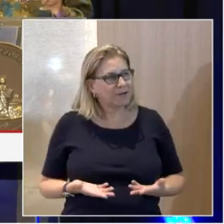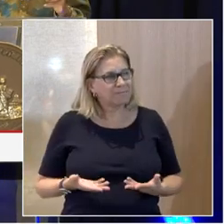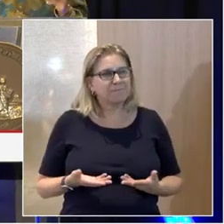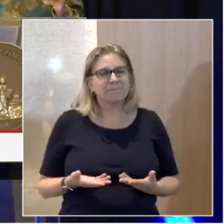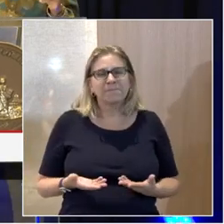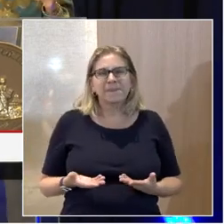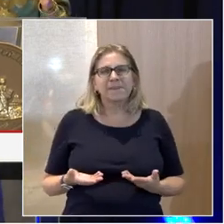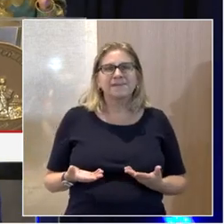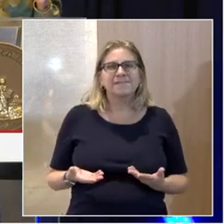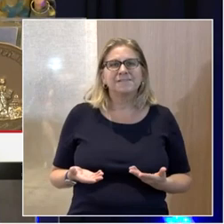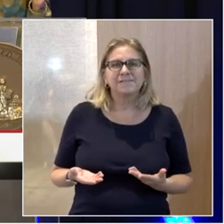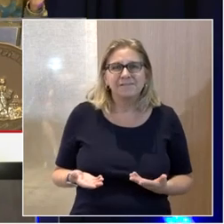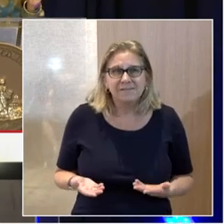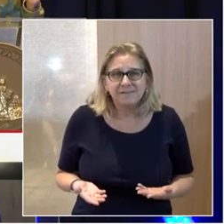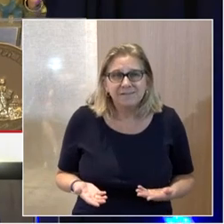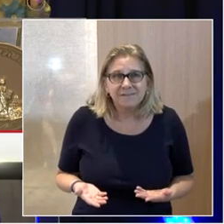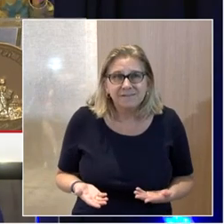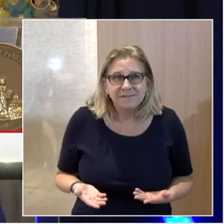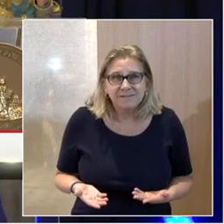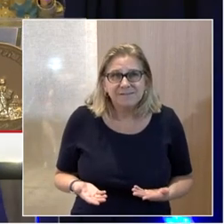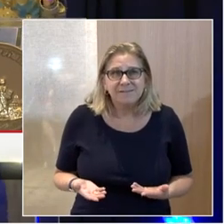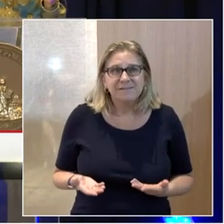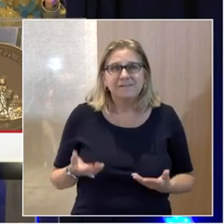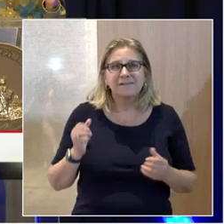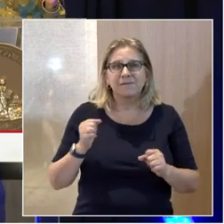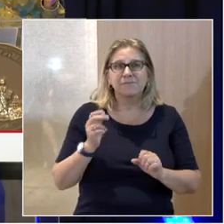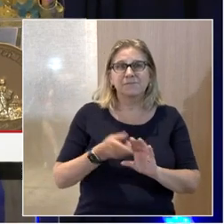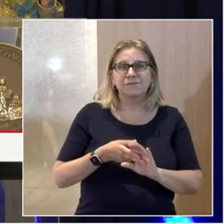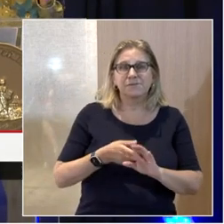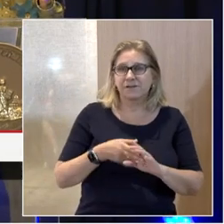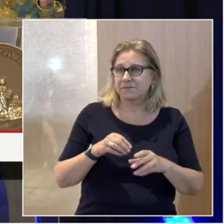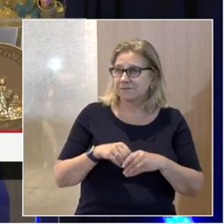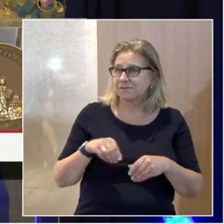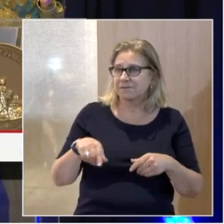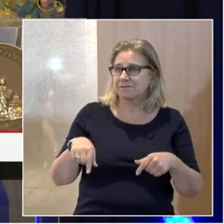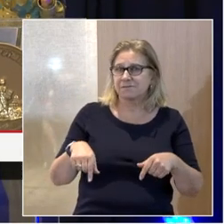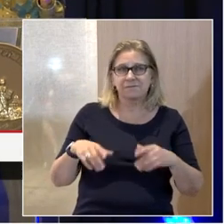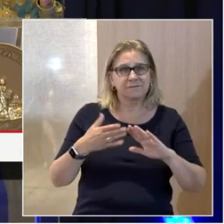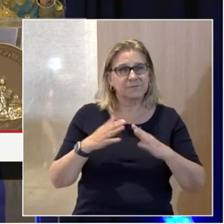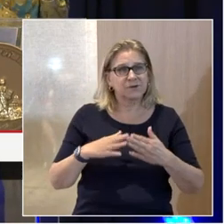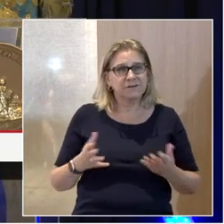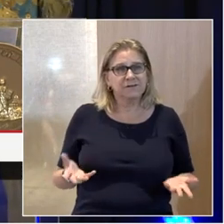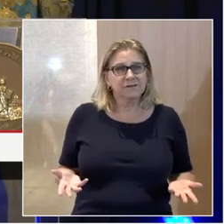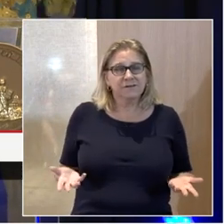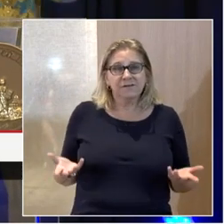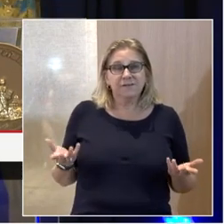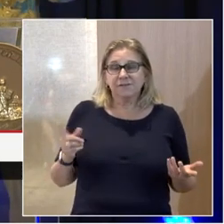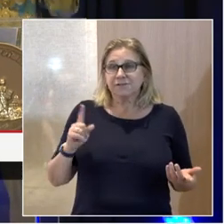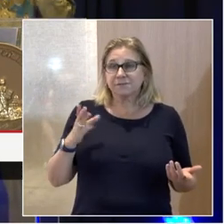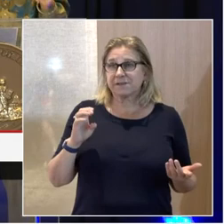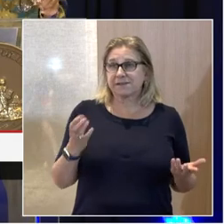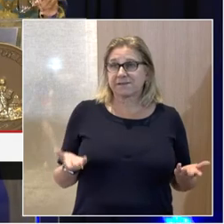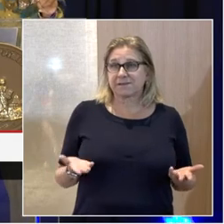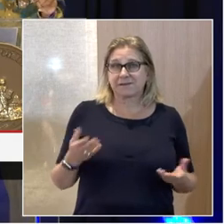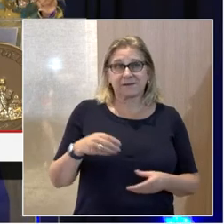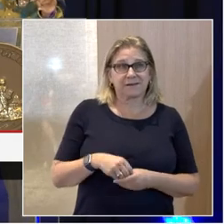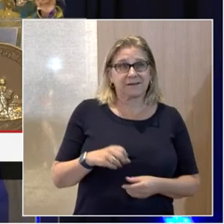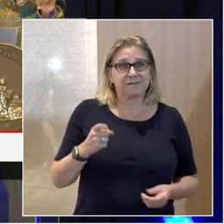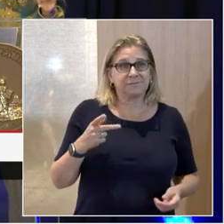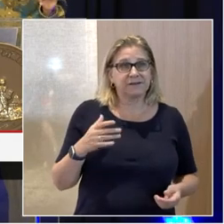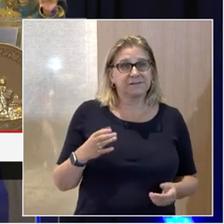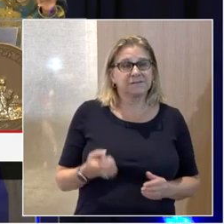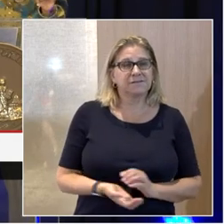can participate in your community by being in that space. Okay, one more, let's take one more.